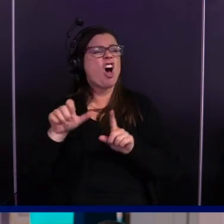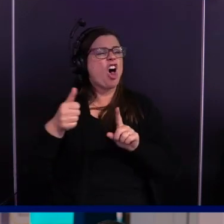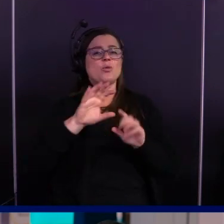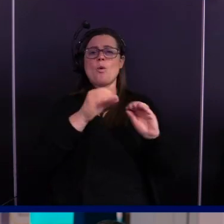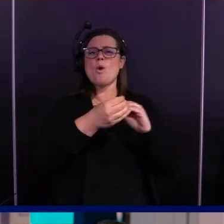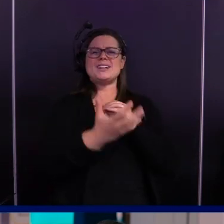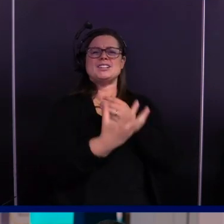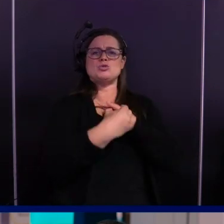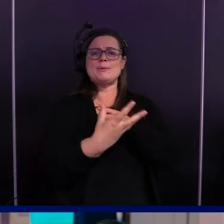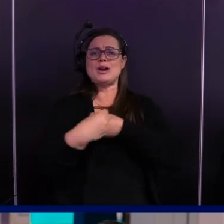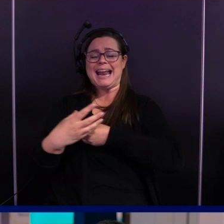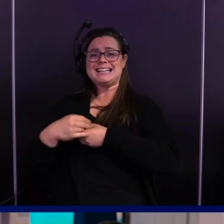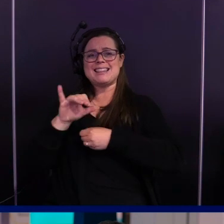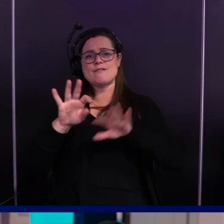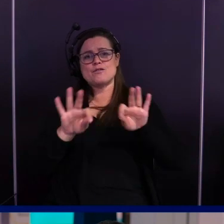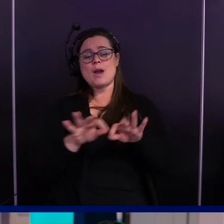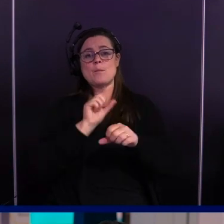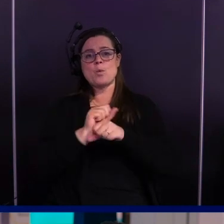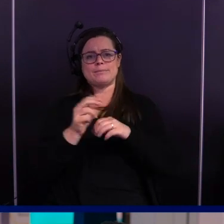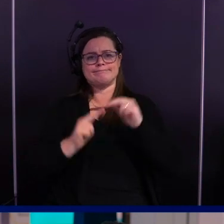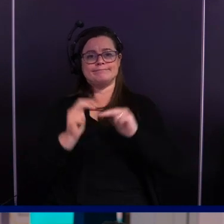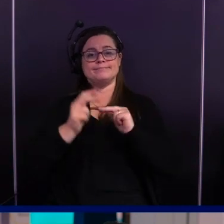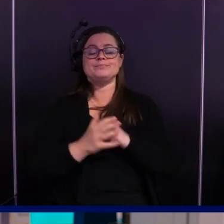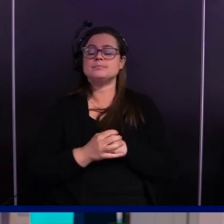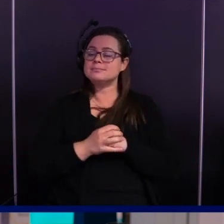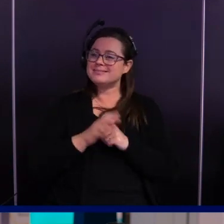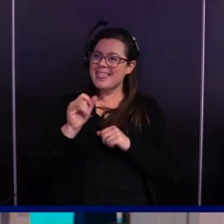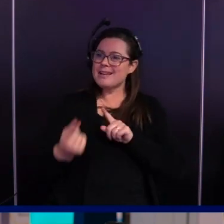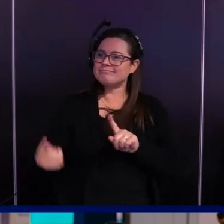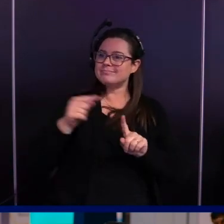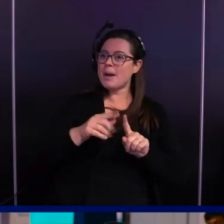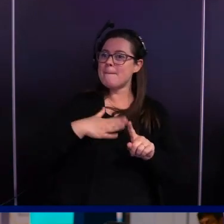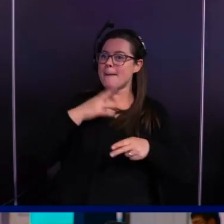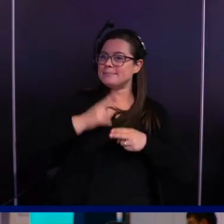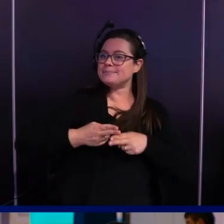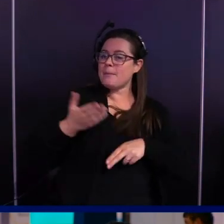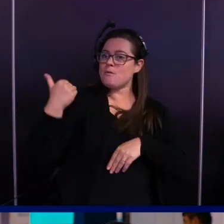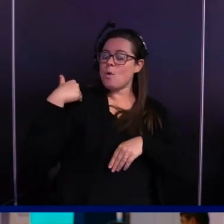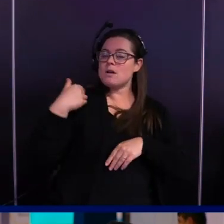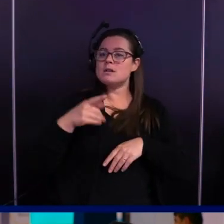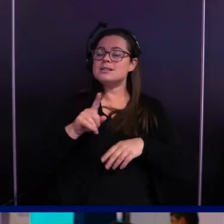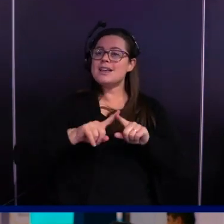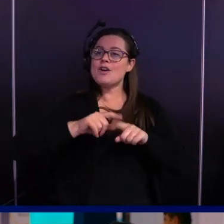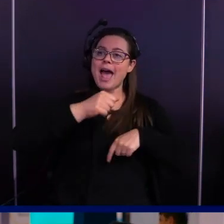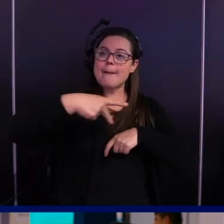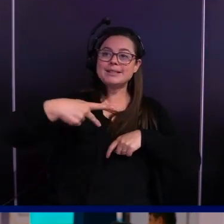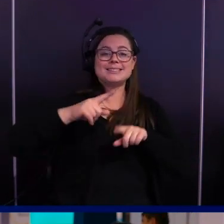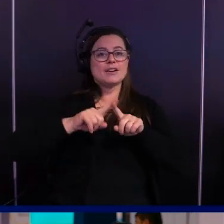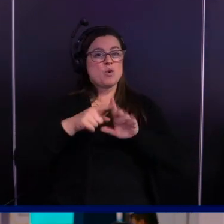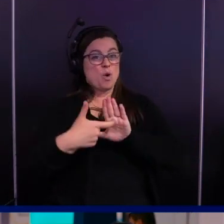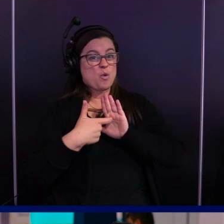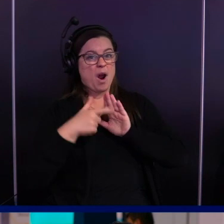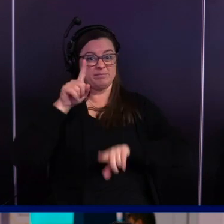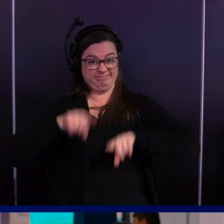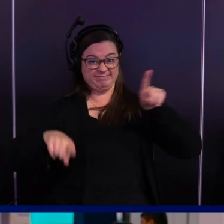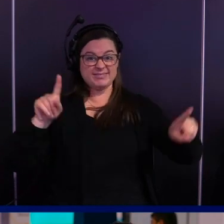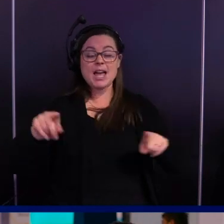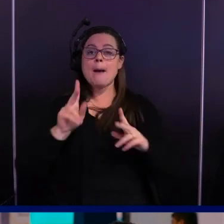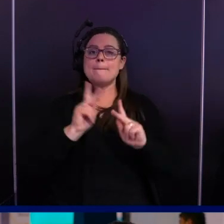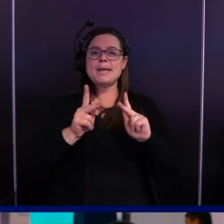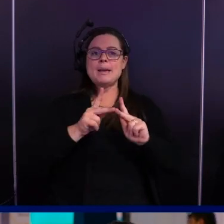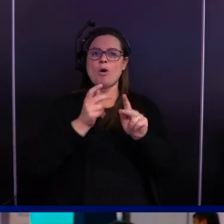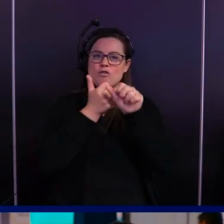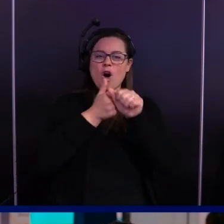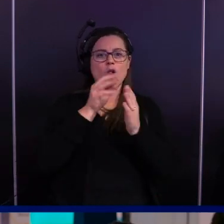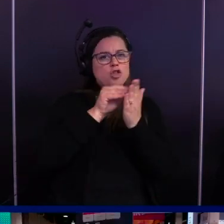to that framework. And that goes back to what I said earlier about different applications, different requirements. People log things a different way.